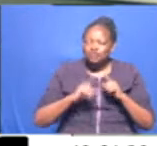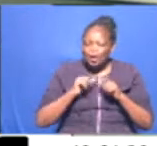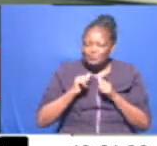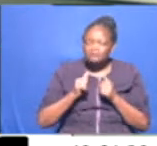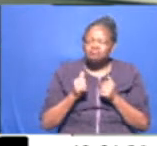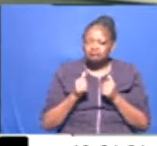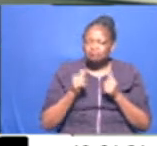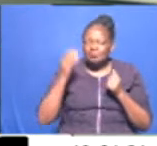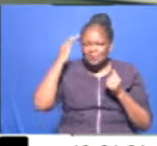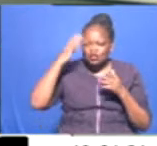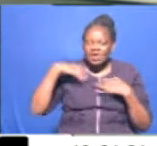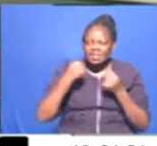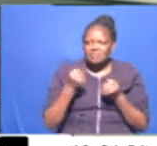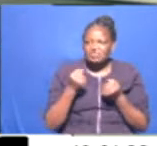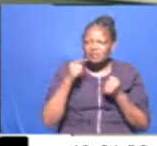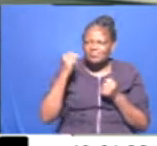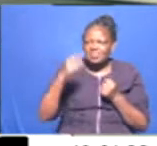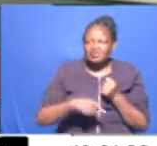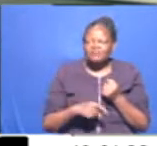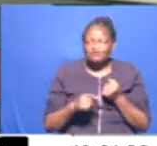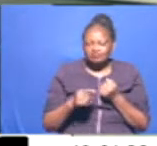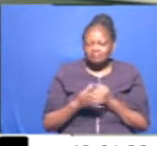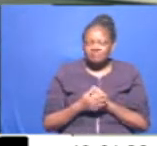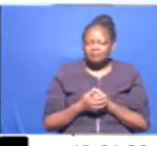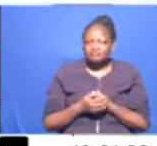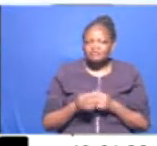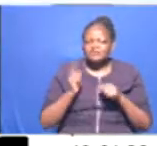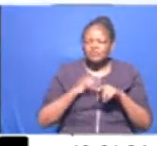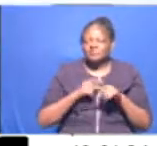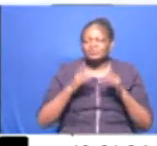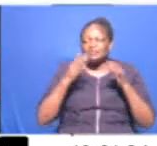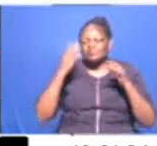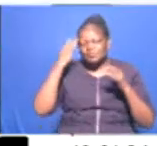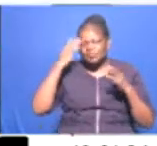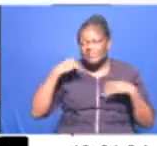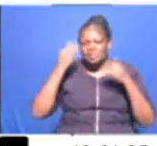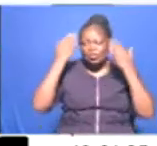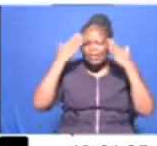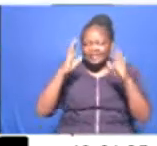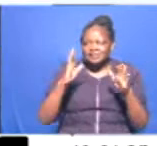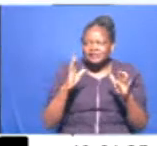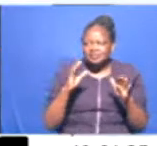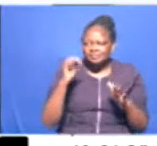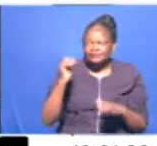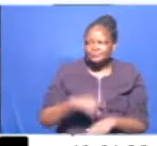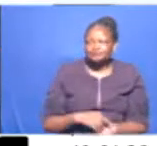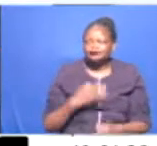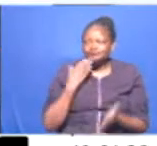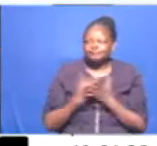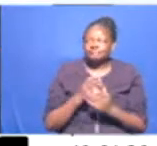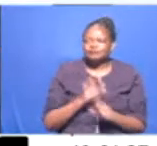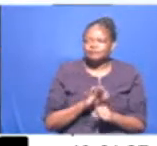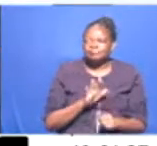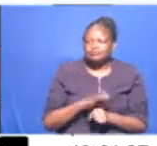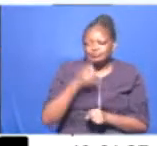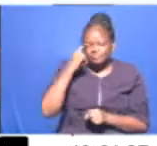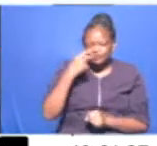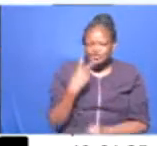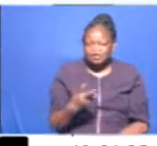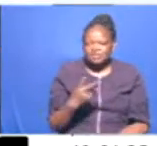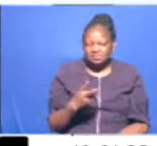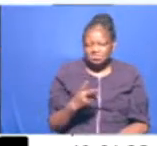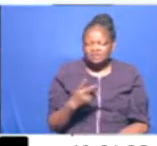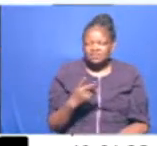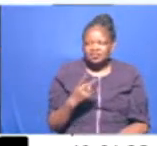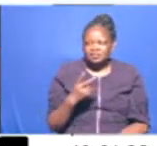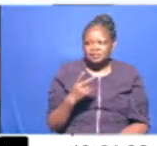health in this month that the country is marking the Mental Health Awareness Month. Thank you so much for watching Sunday Express tonight.